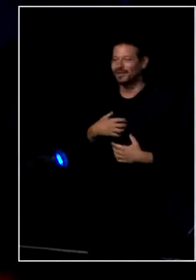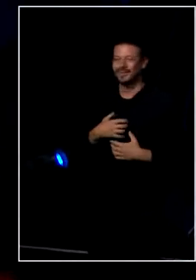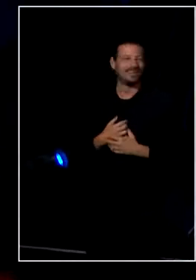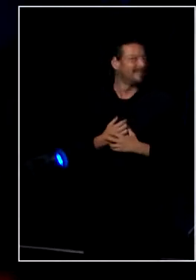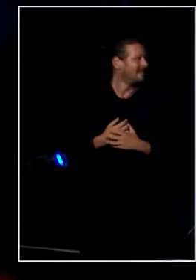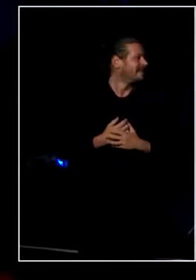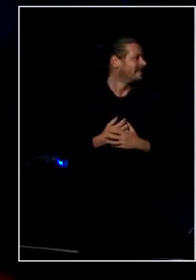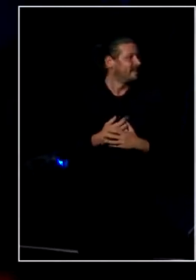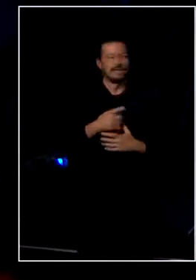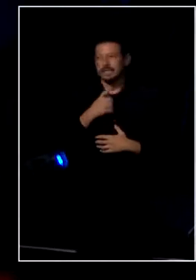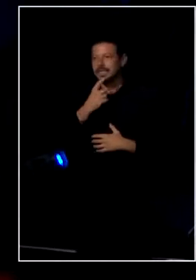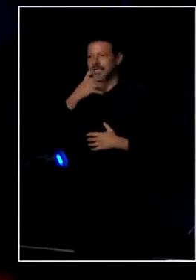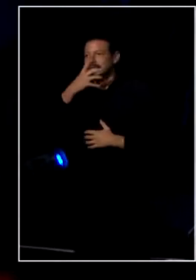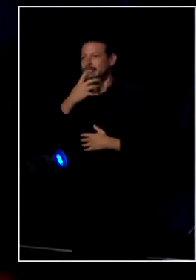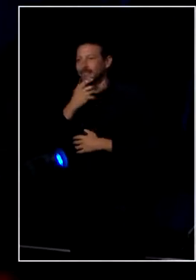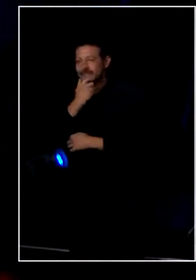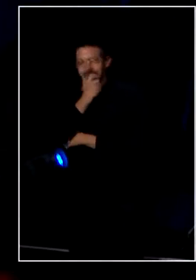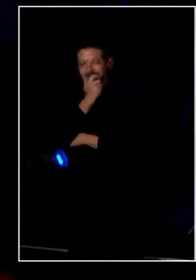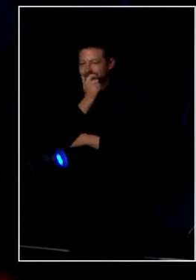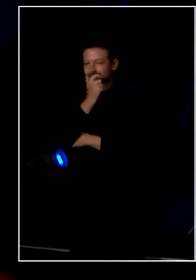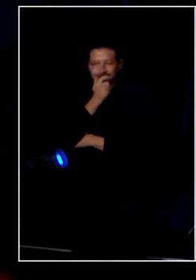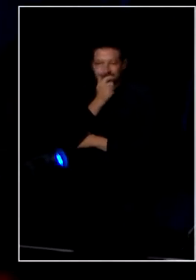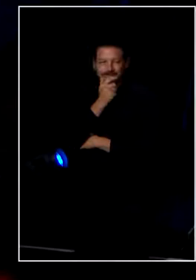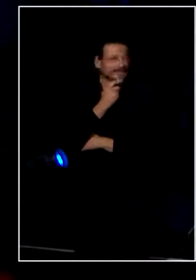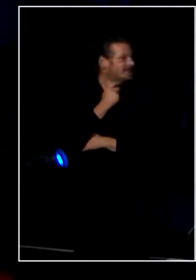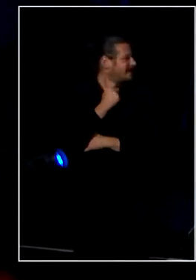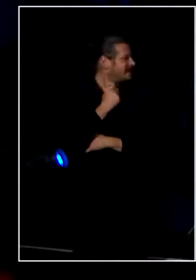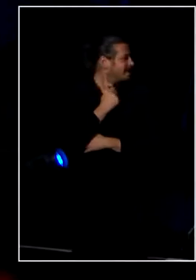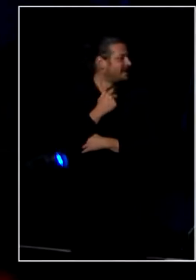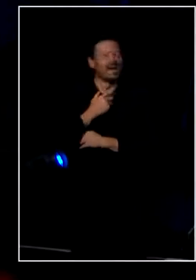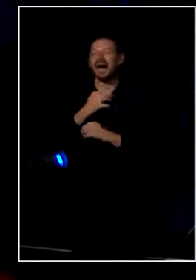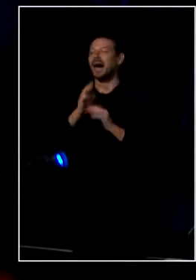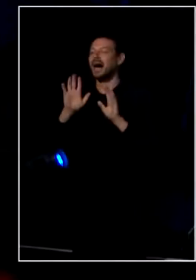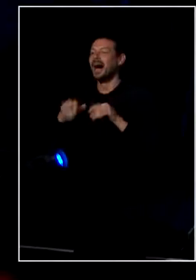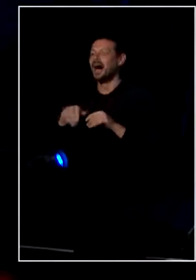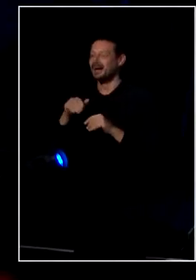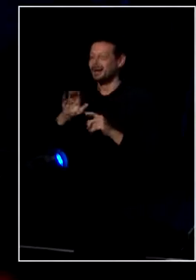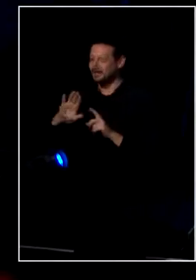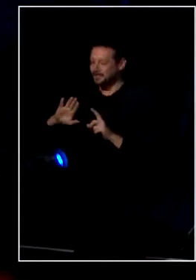How humiliating, everyone. No. The fly liked you.